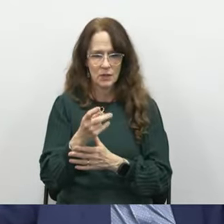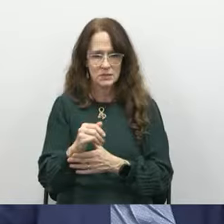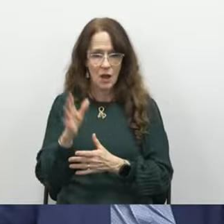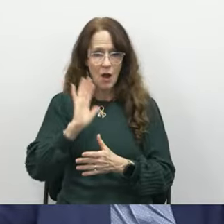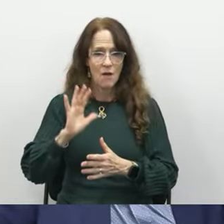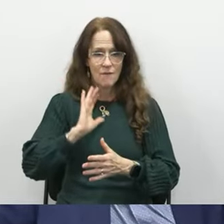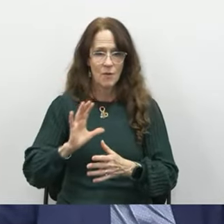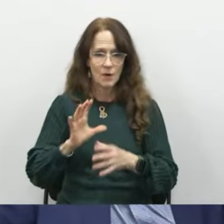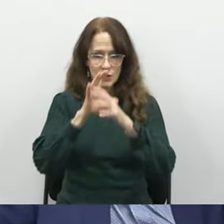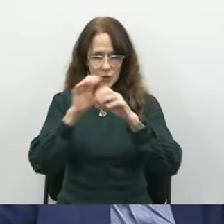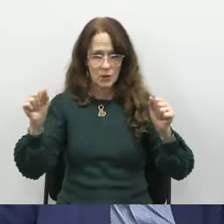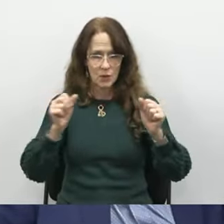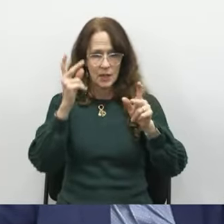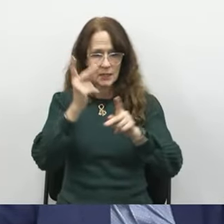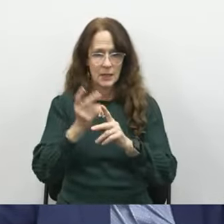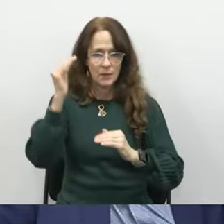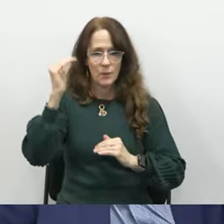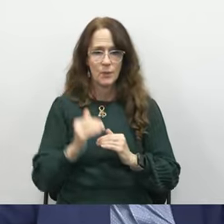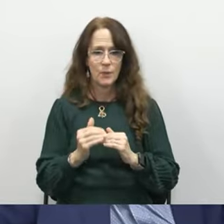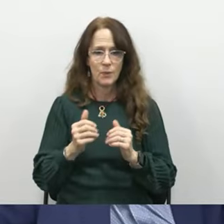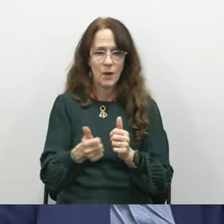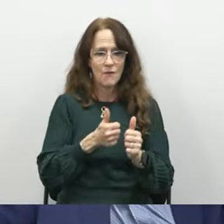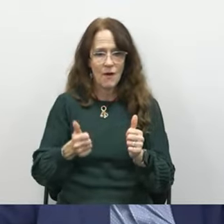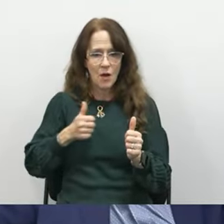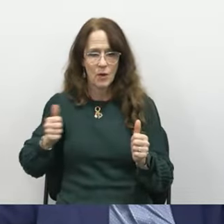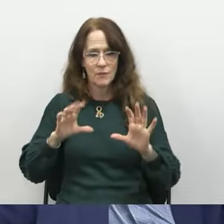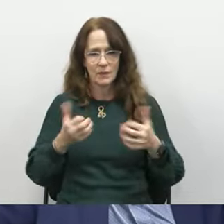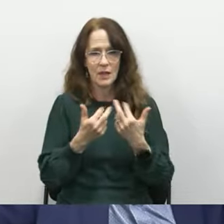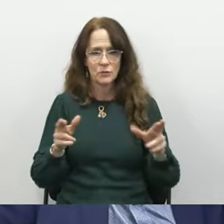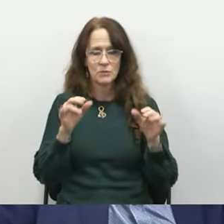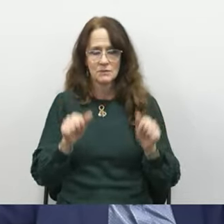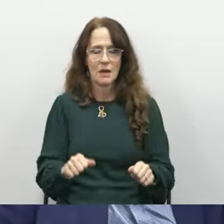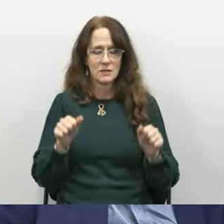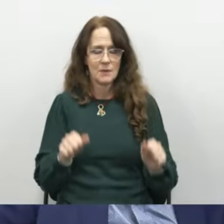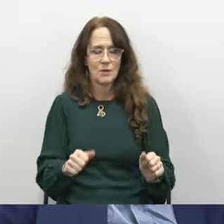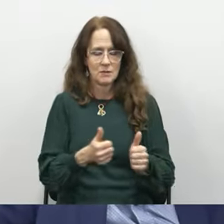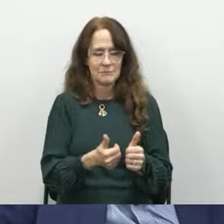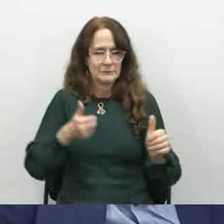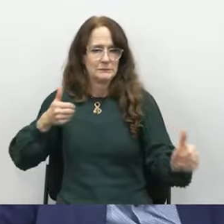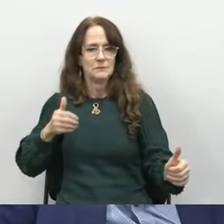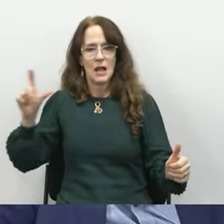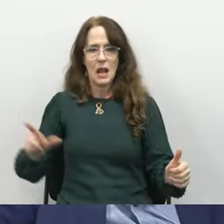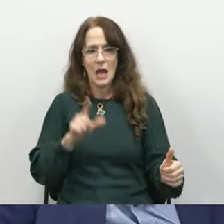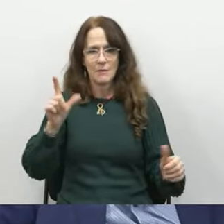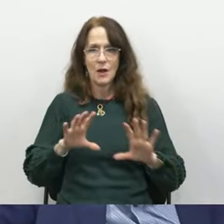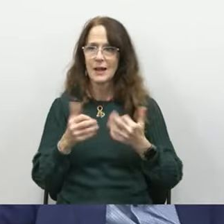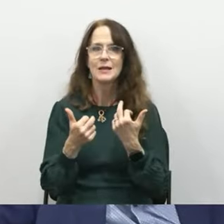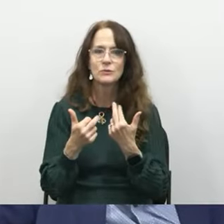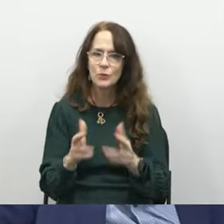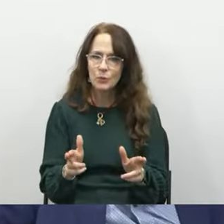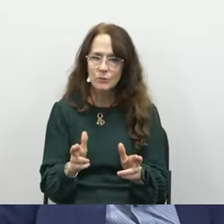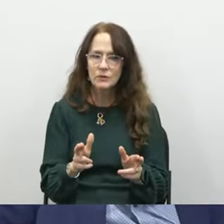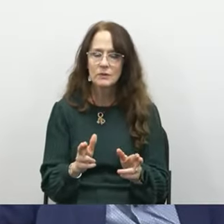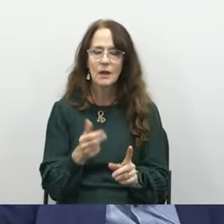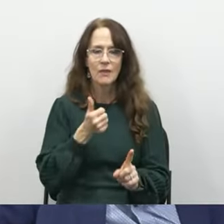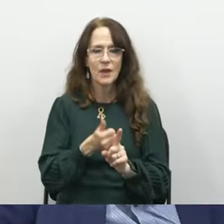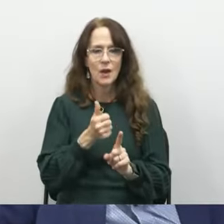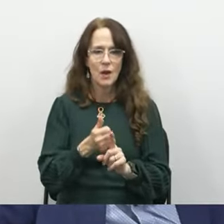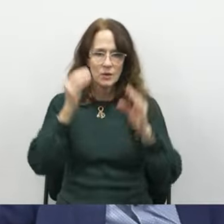stated clearly, keep reductions as far away from the classrooms as possible. Libraries are classrooms. They are